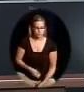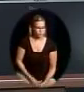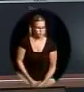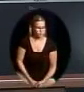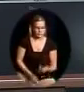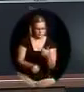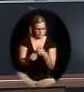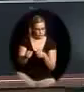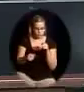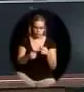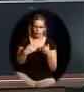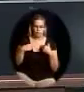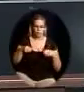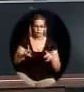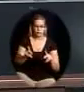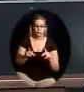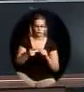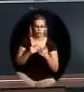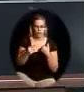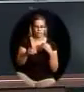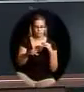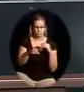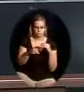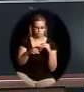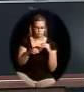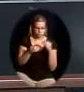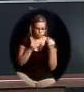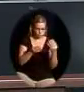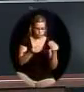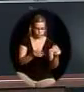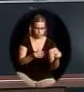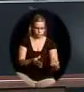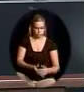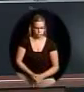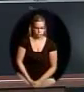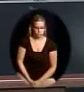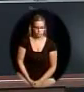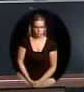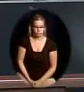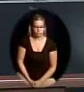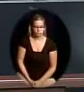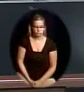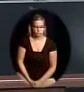each of you would have an opportunity to have some input into what we're going to do.